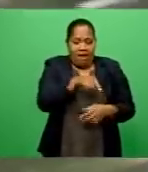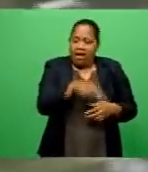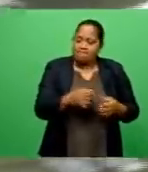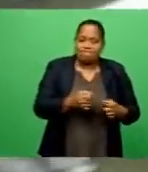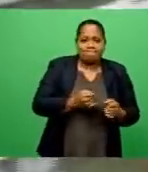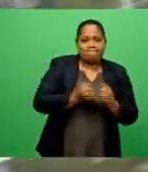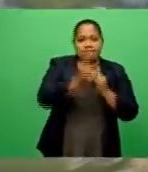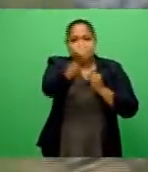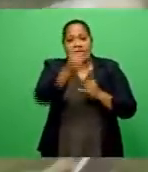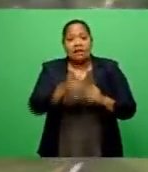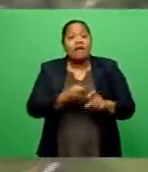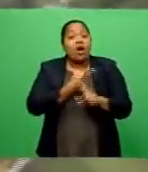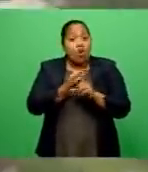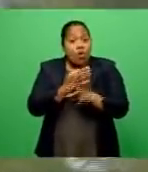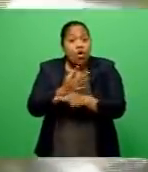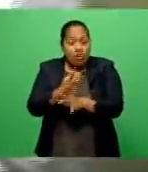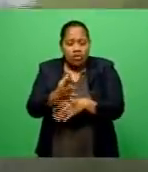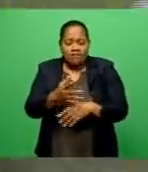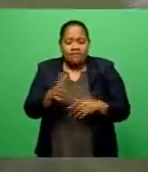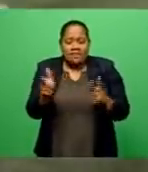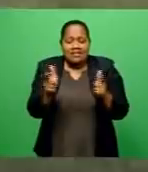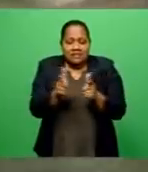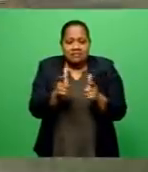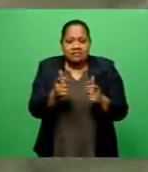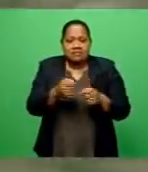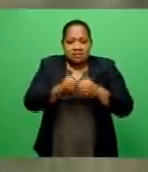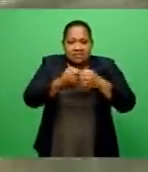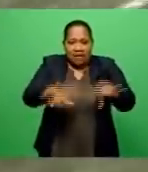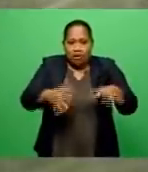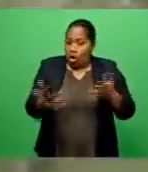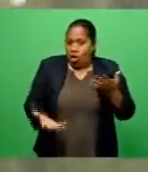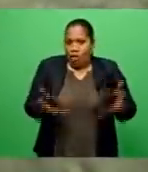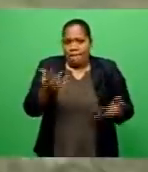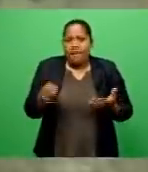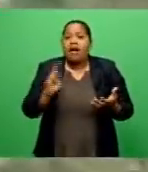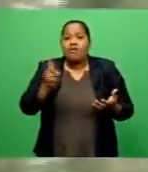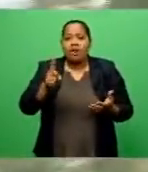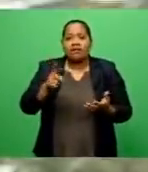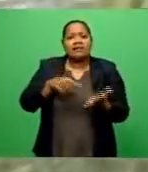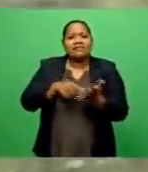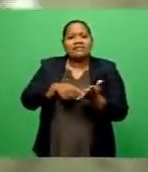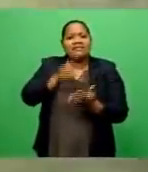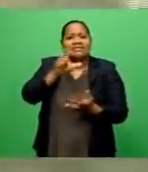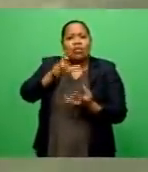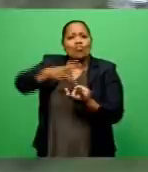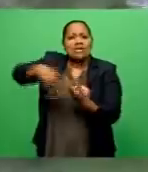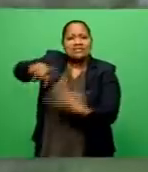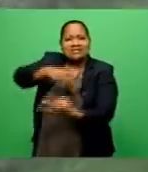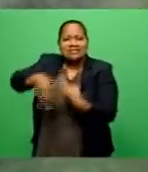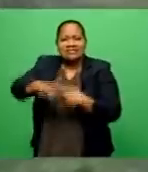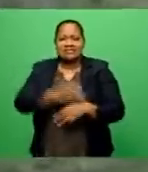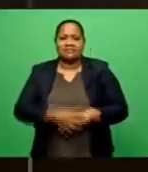Island also suffered less damage when compared to TC Winston. Ovalau was also spared.